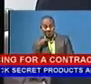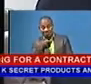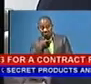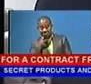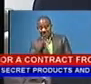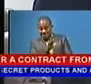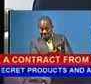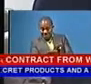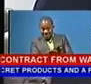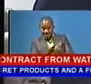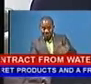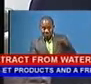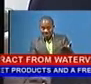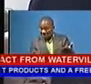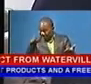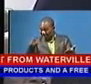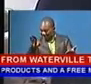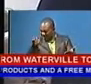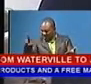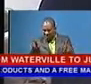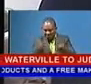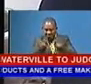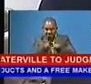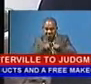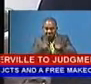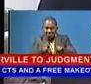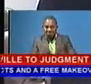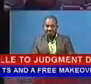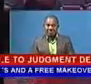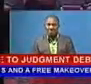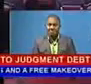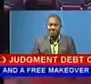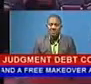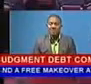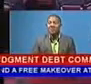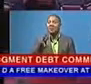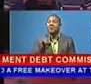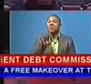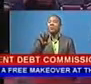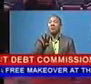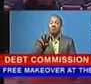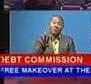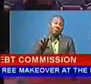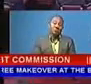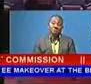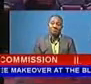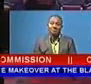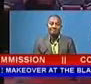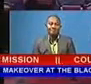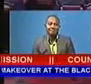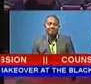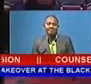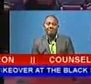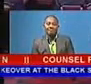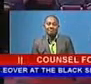hard copy we have just tendered. That's all. Oh, the soft copy of the 704, that is it. That's all.